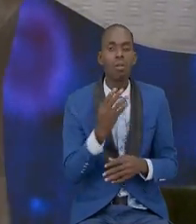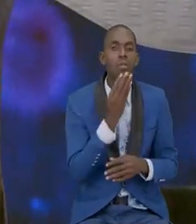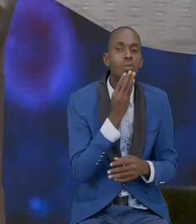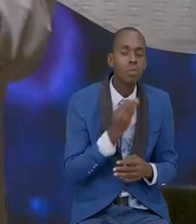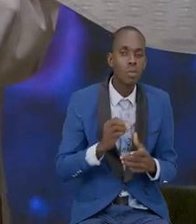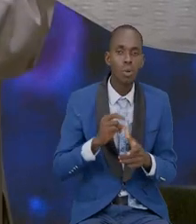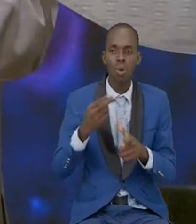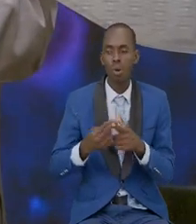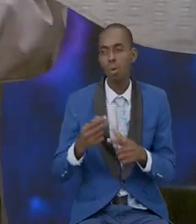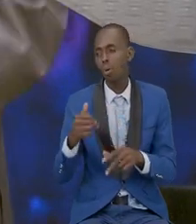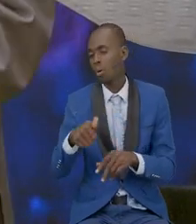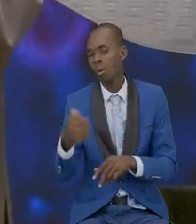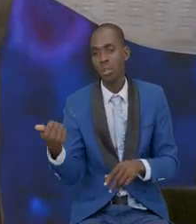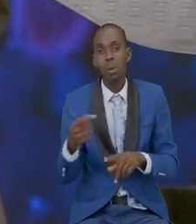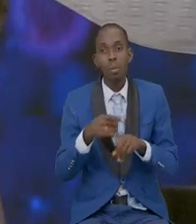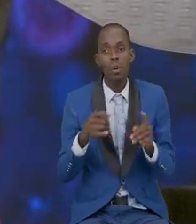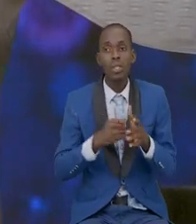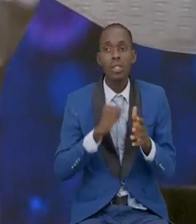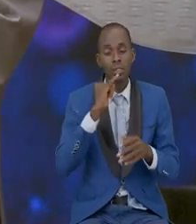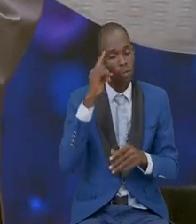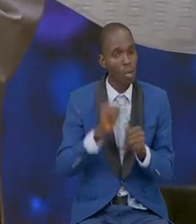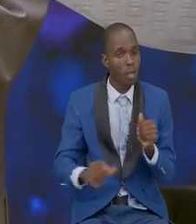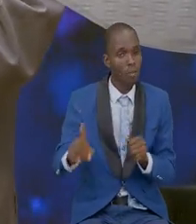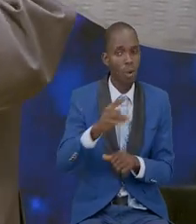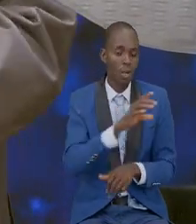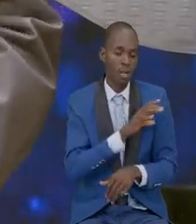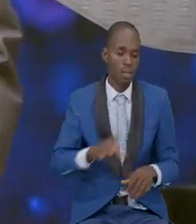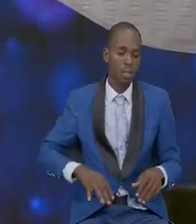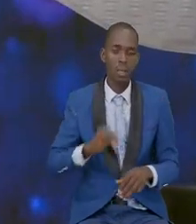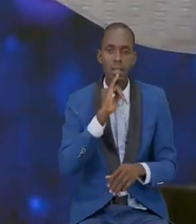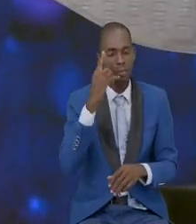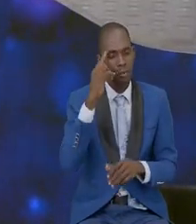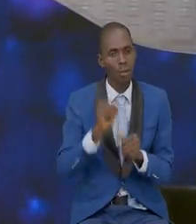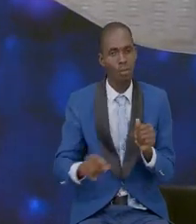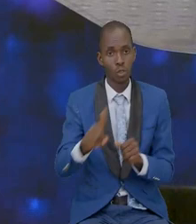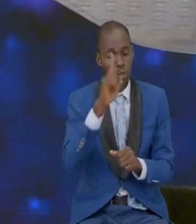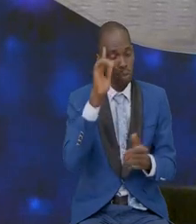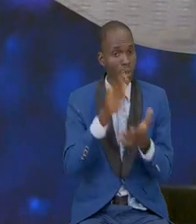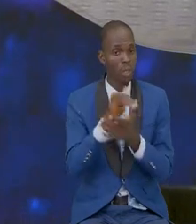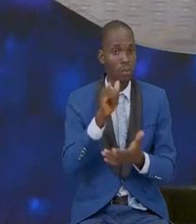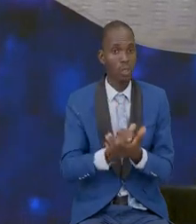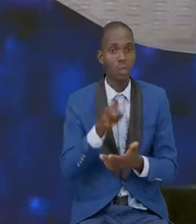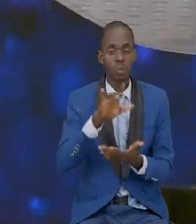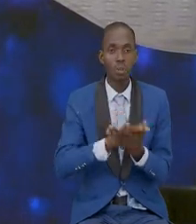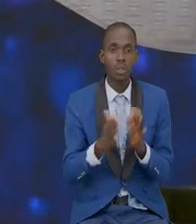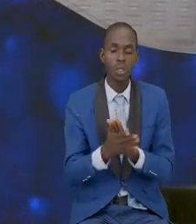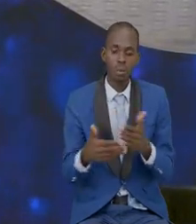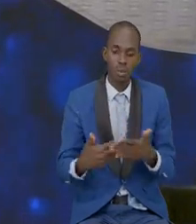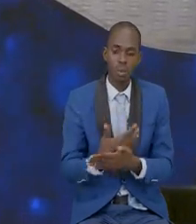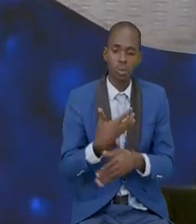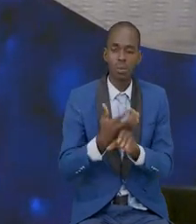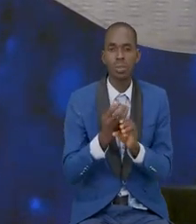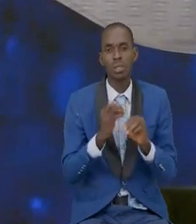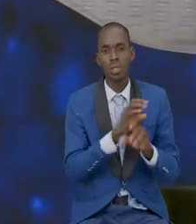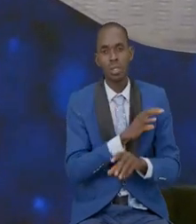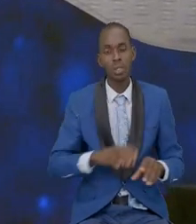is for everyone, and Christ is for everyone. And you believe that. You became new creatures in Christ.